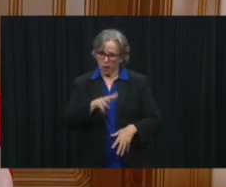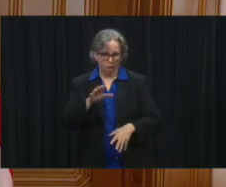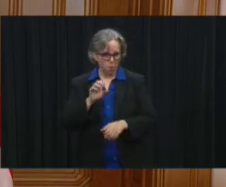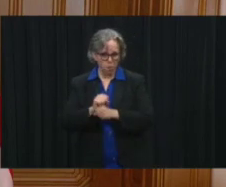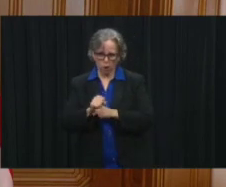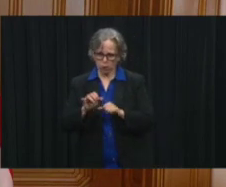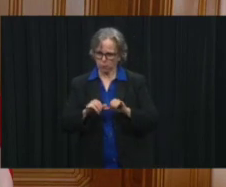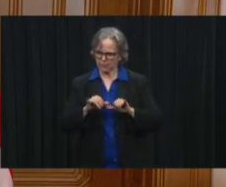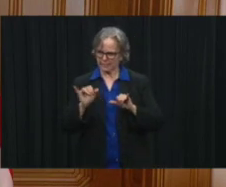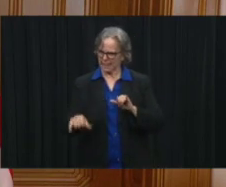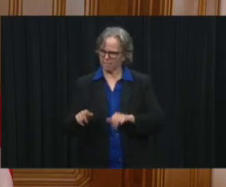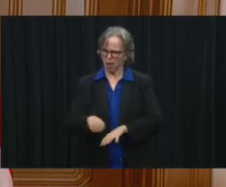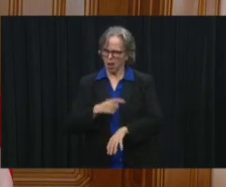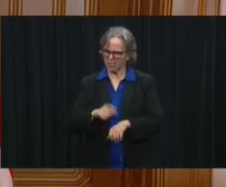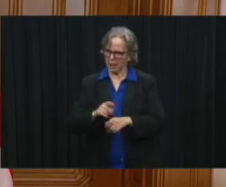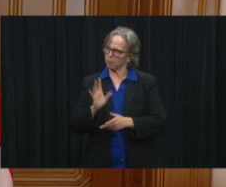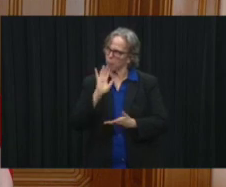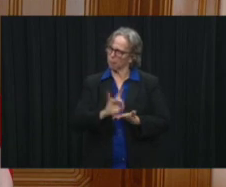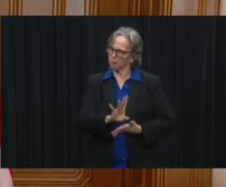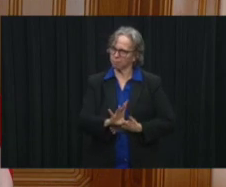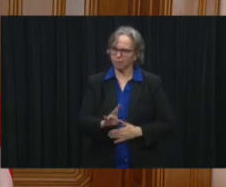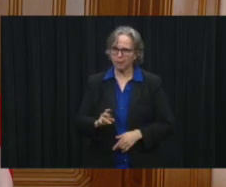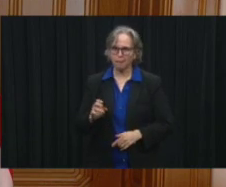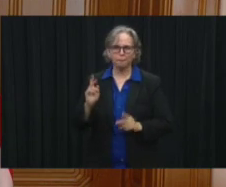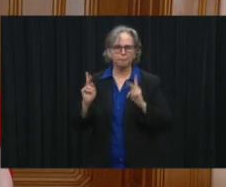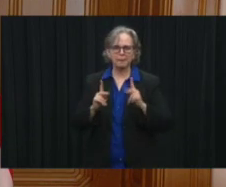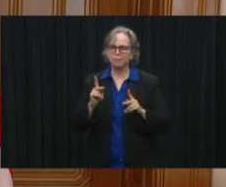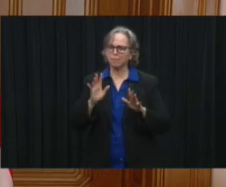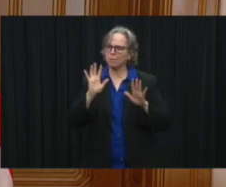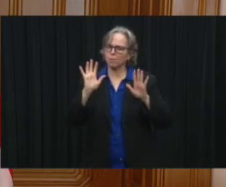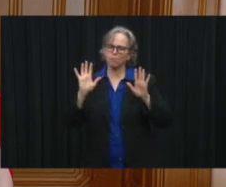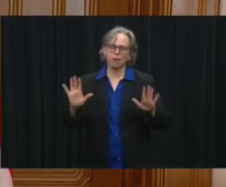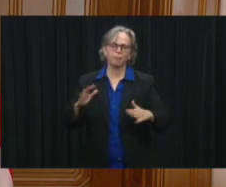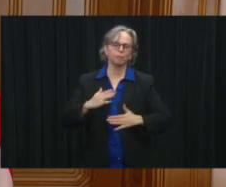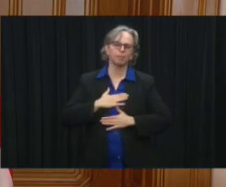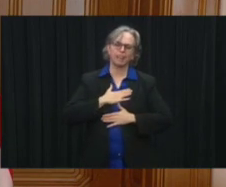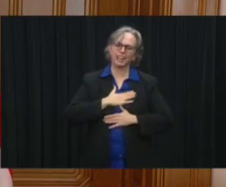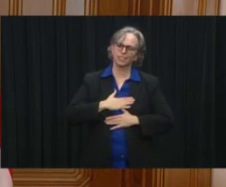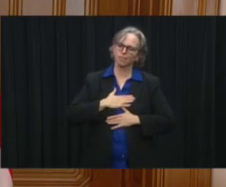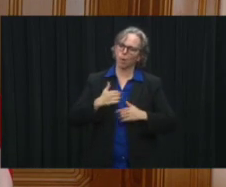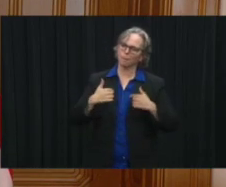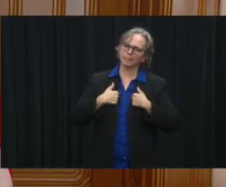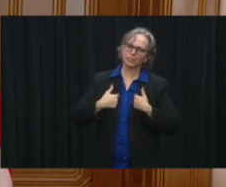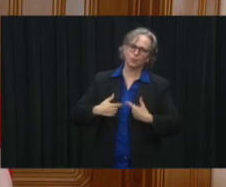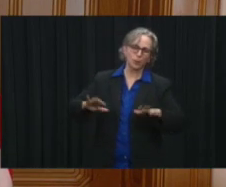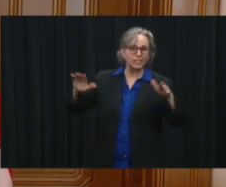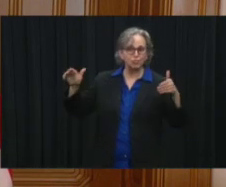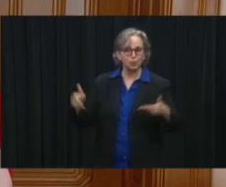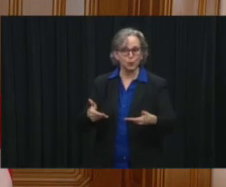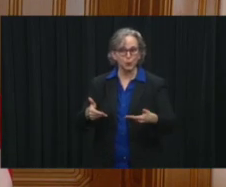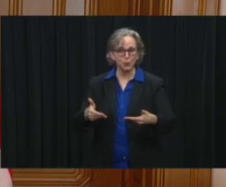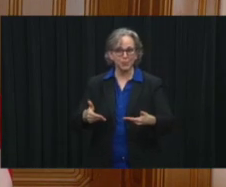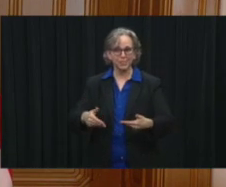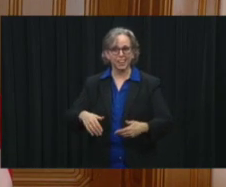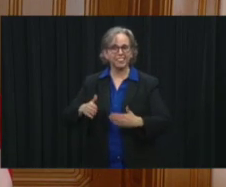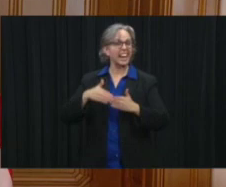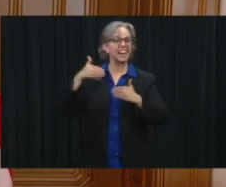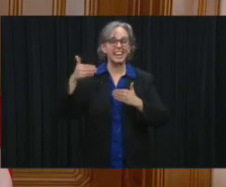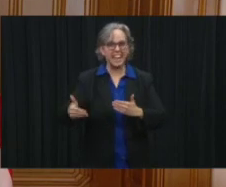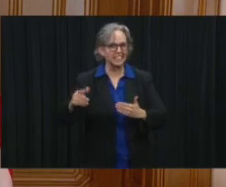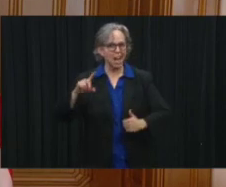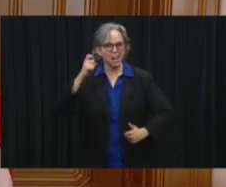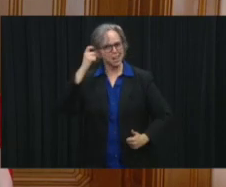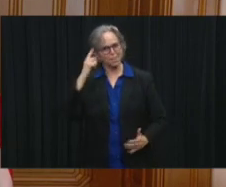long. Folks, it's a great deal of pleasure for me to introduce to you the next governor of the state